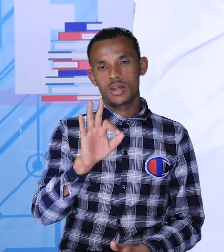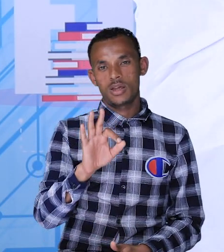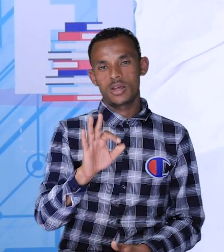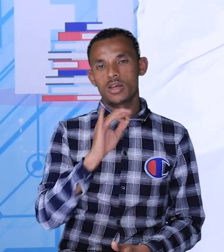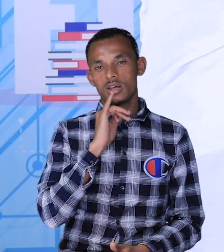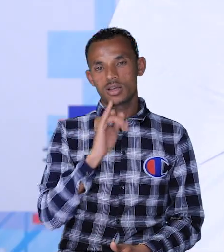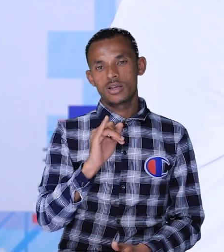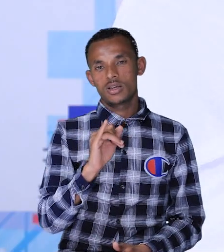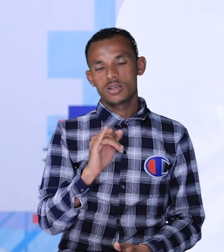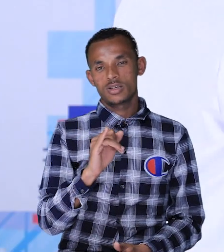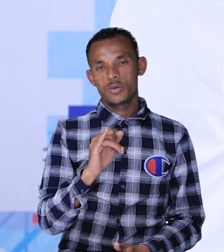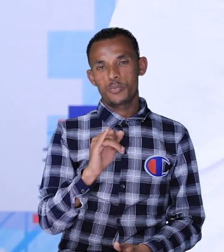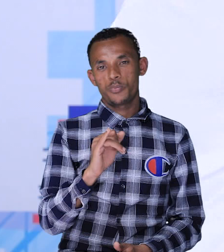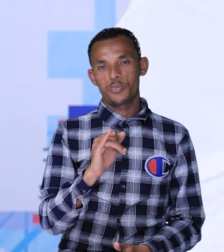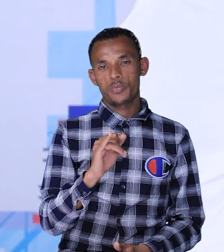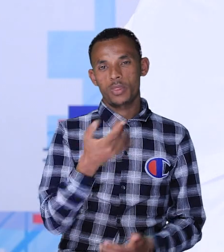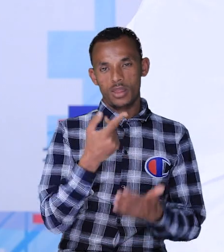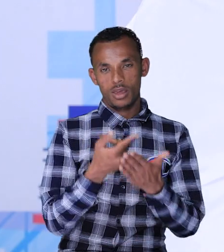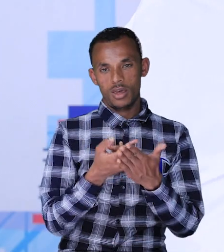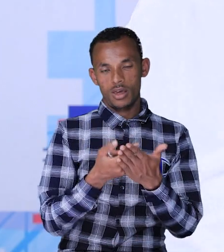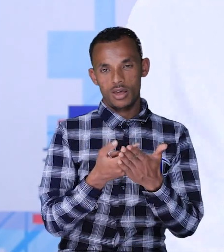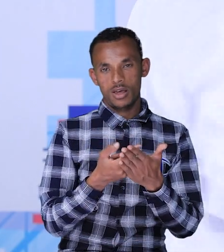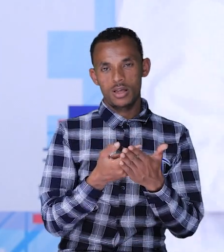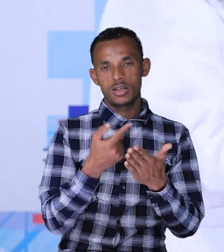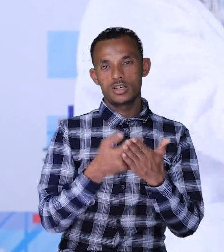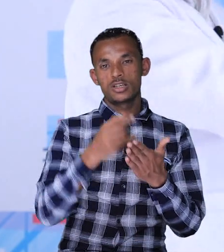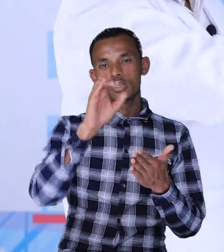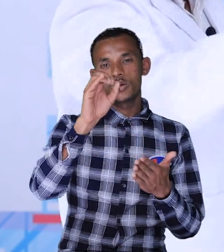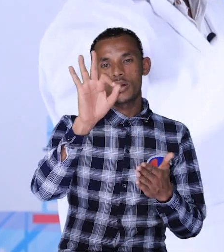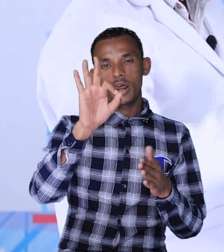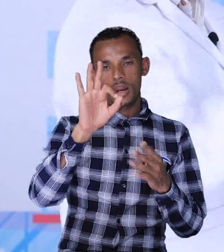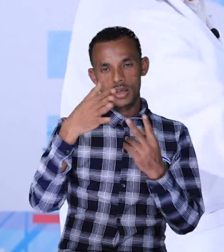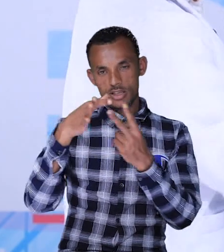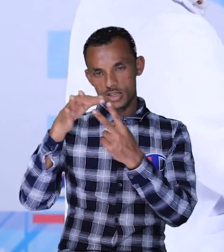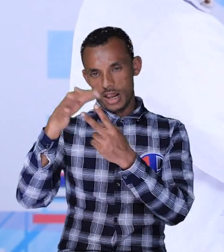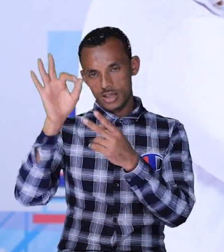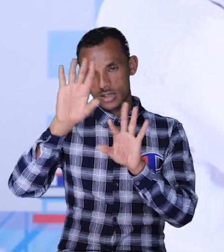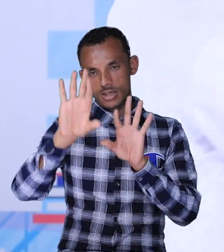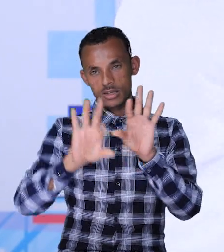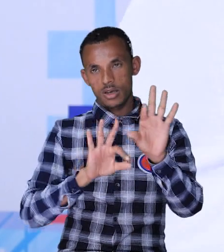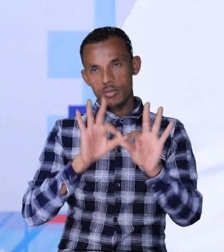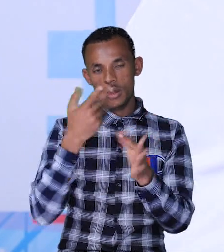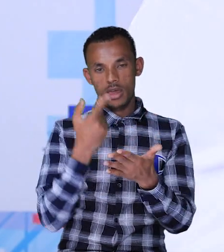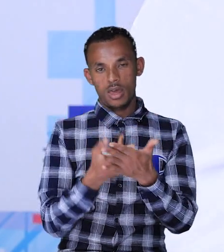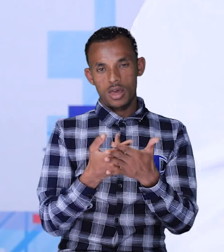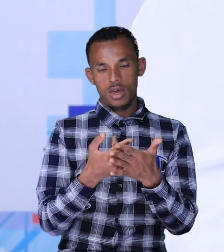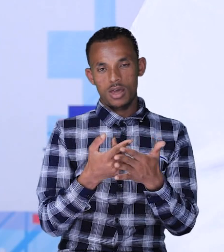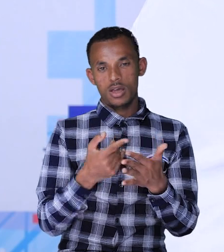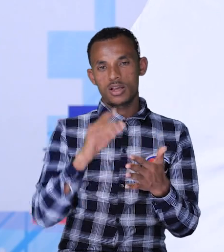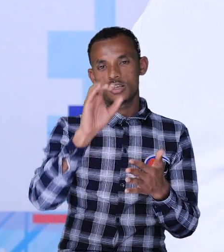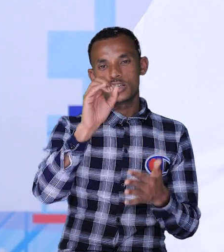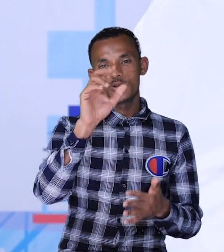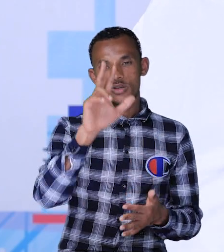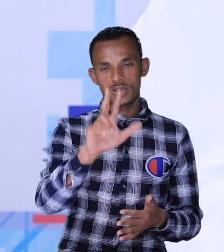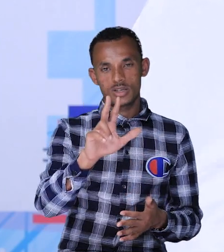09. 09, yes, it is here. So this 09 will be selected as sample. So here we have selected